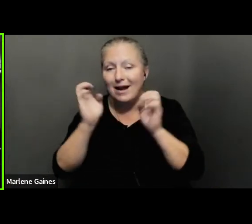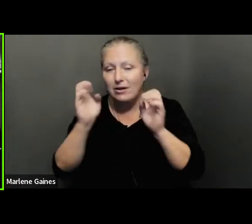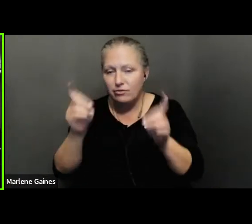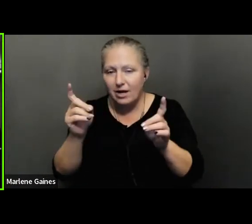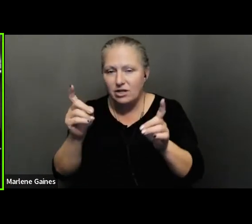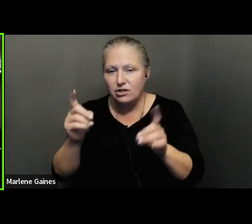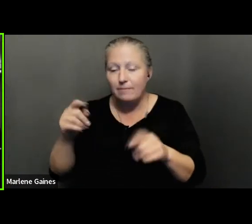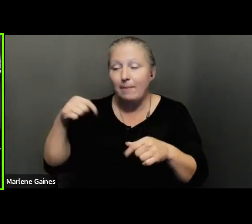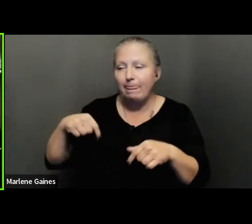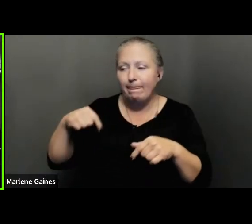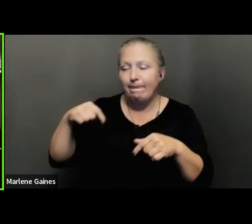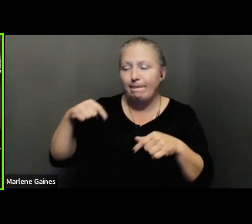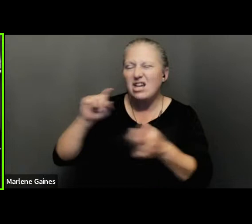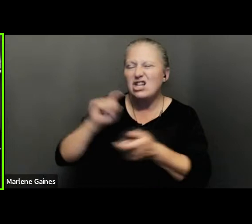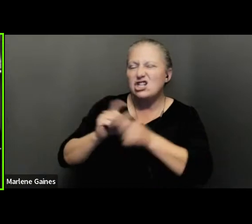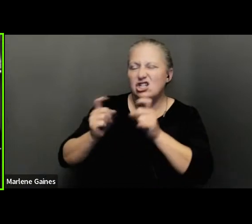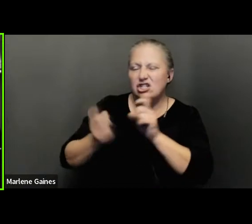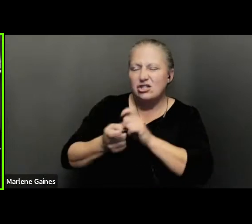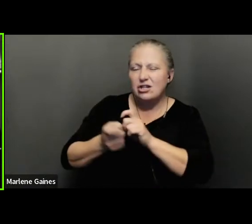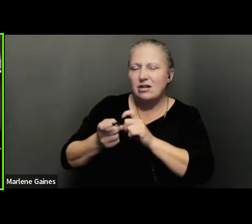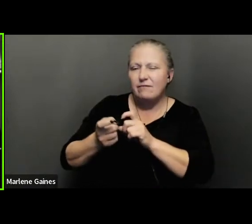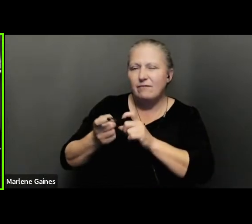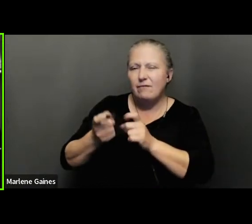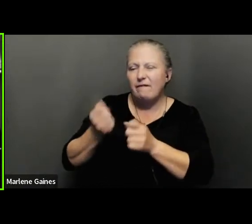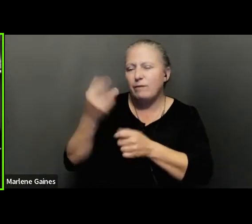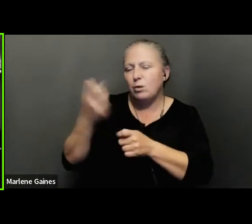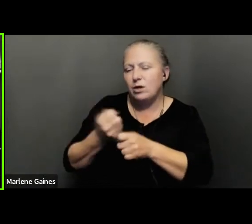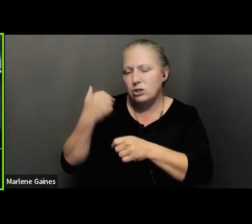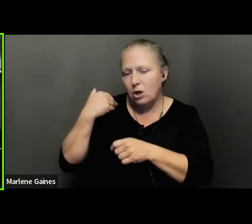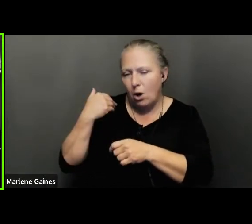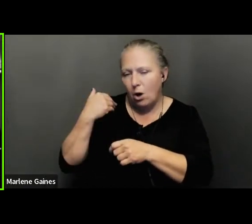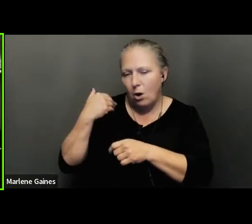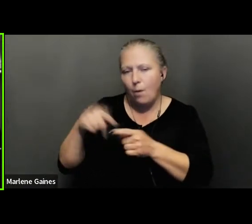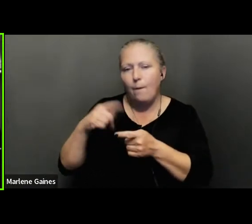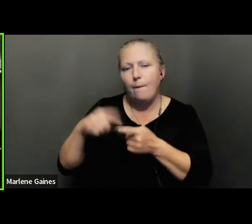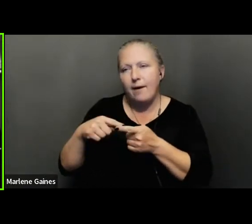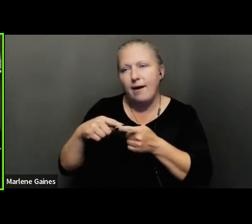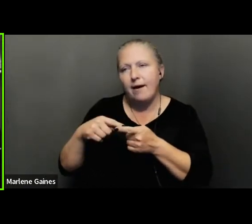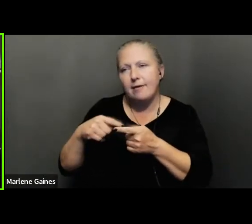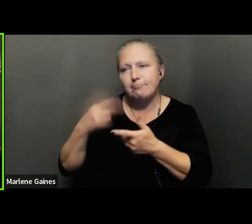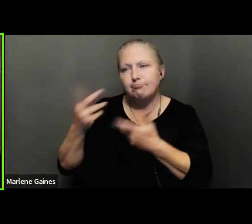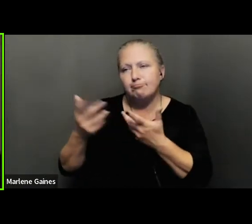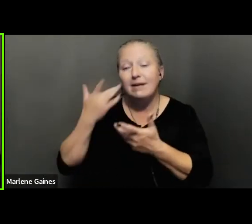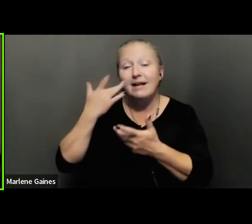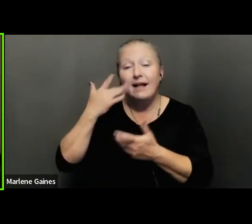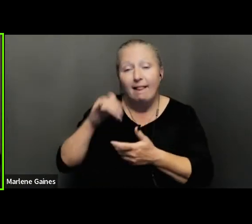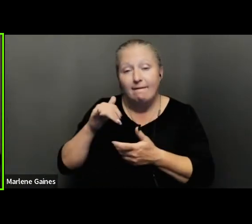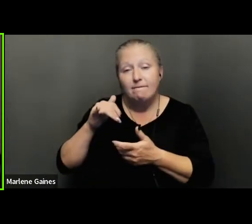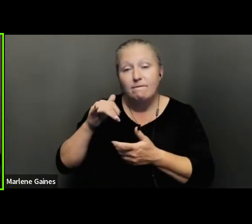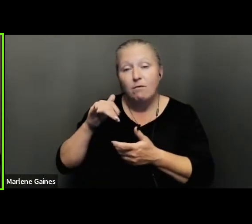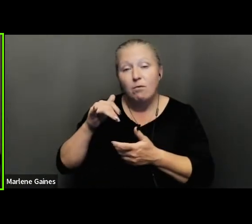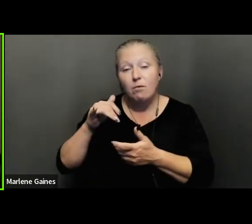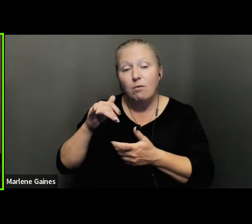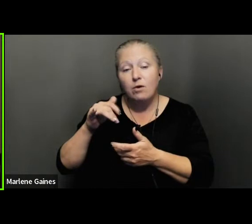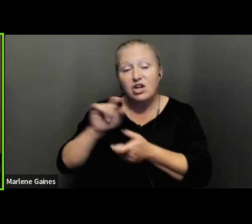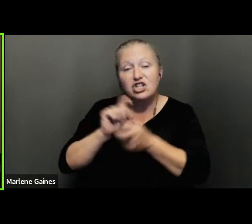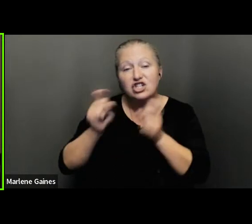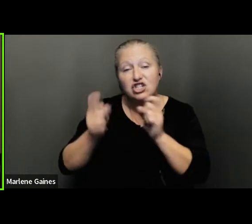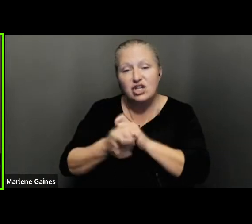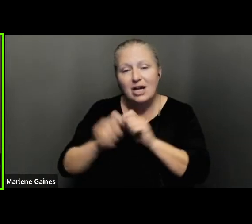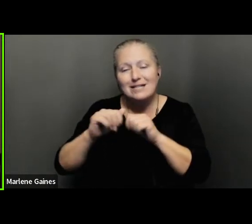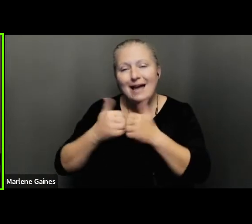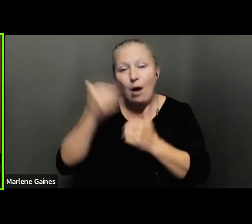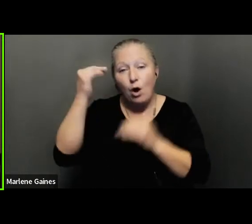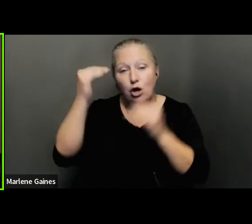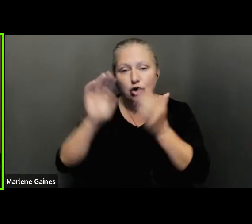a shift that came about a few years ago when California, the state of California, changed the way that